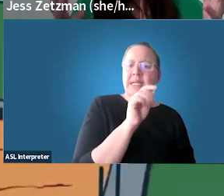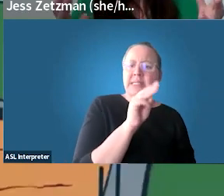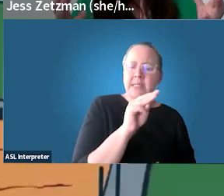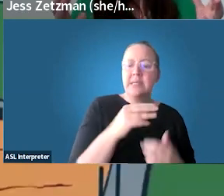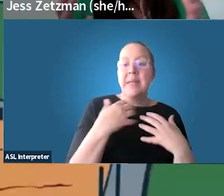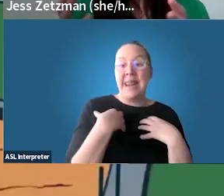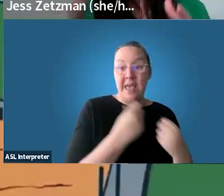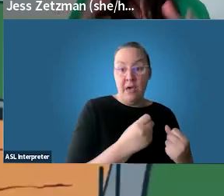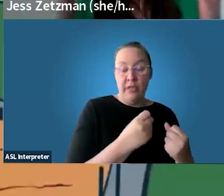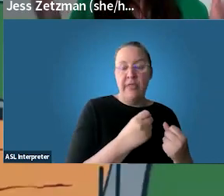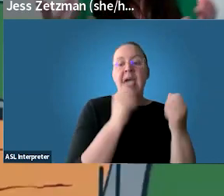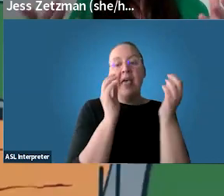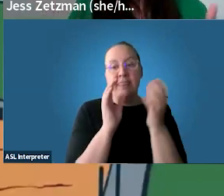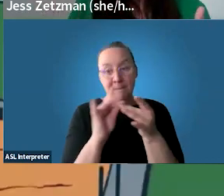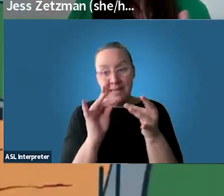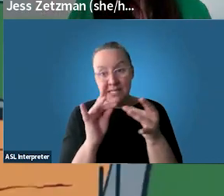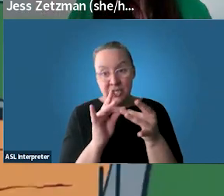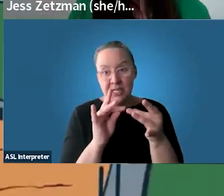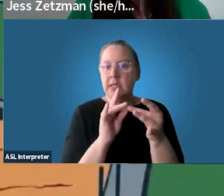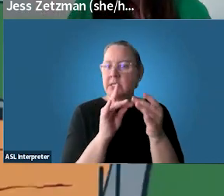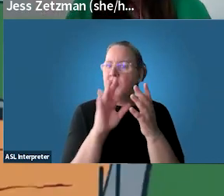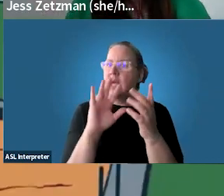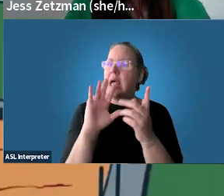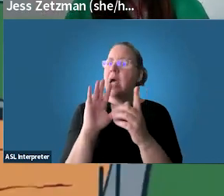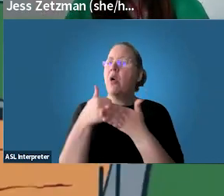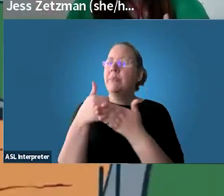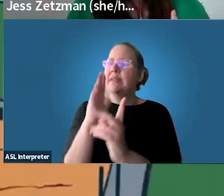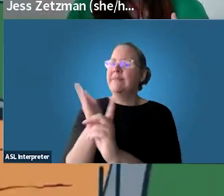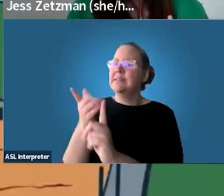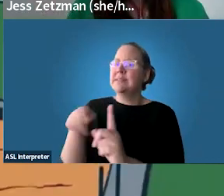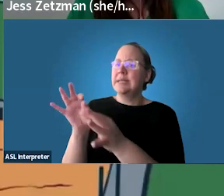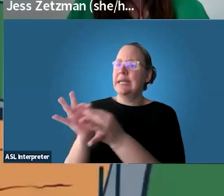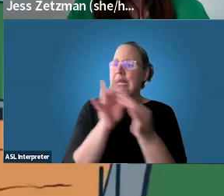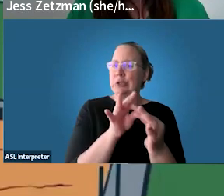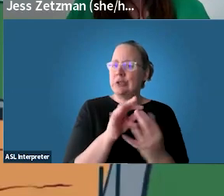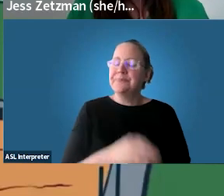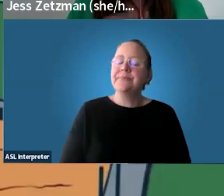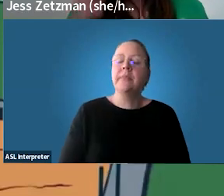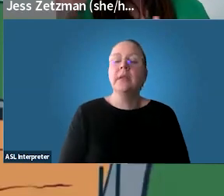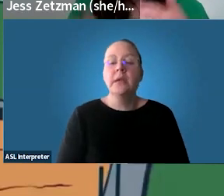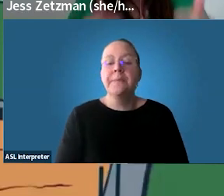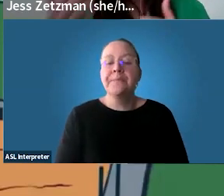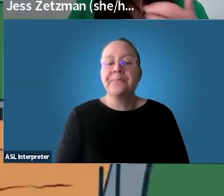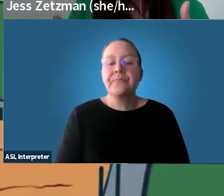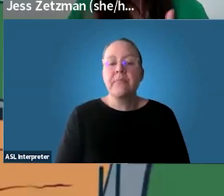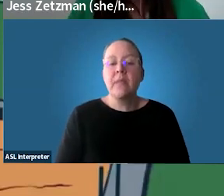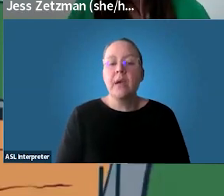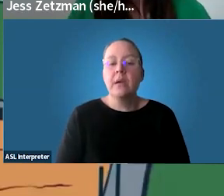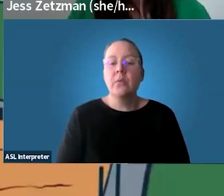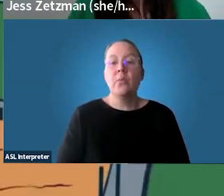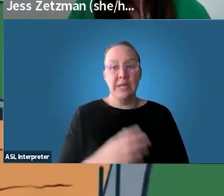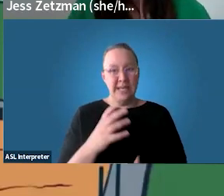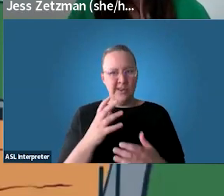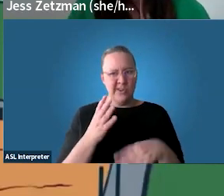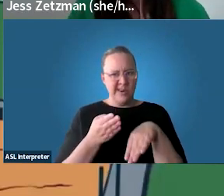and the messaging that we could use to help people see that connection. We are actually just refreshing that.